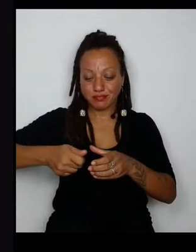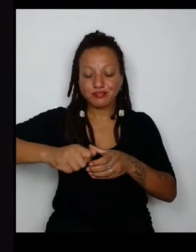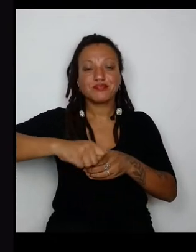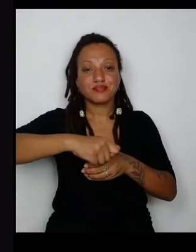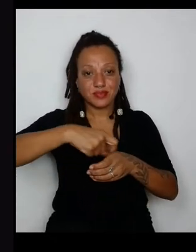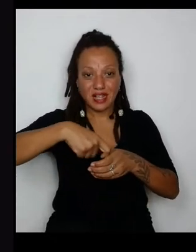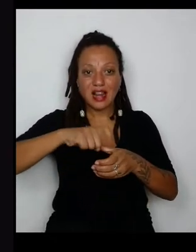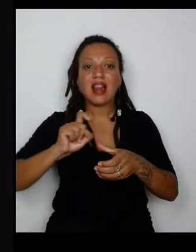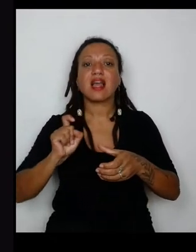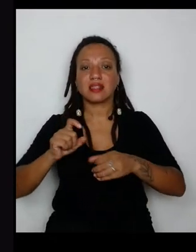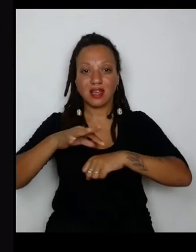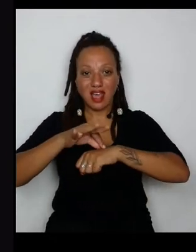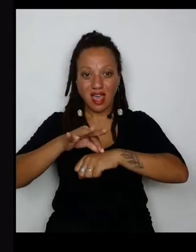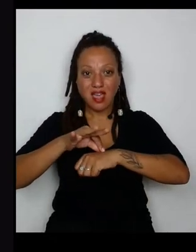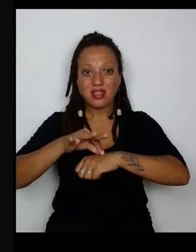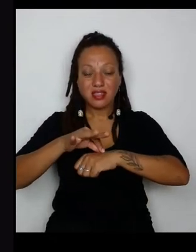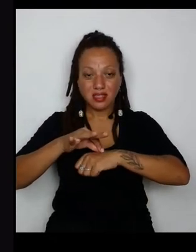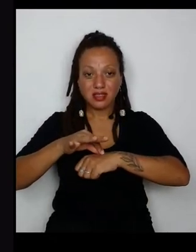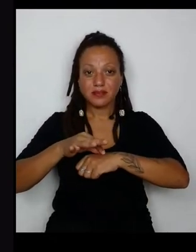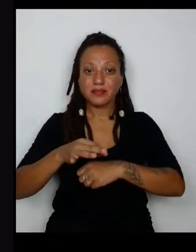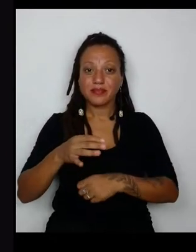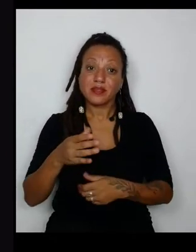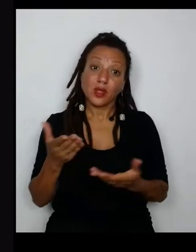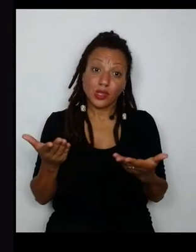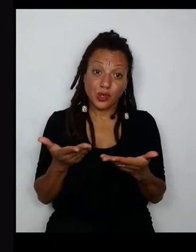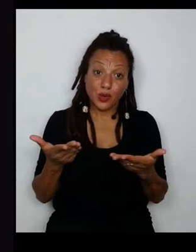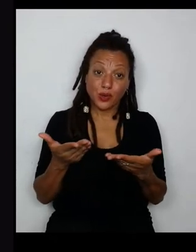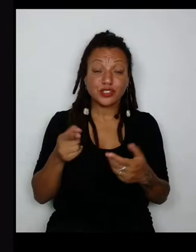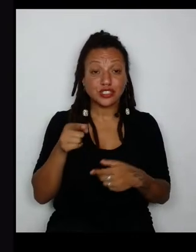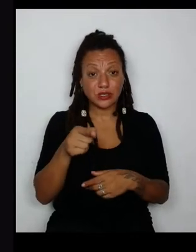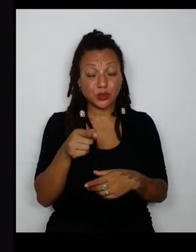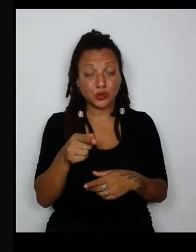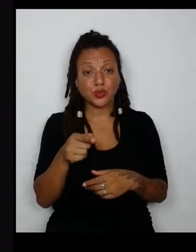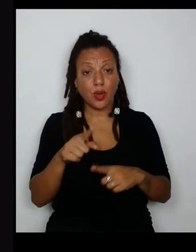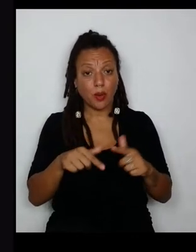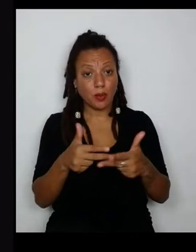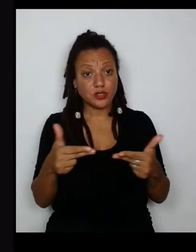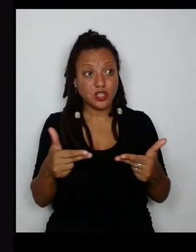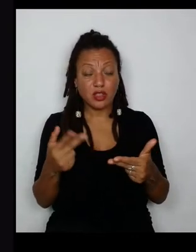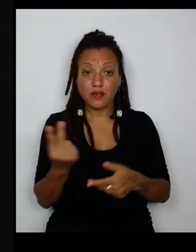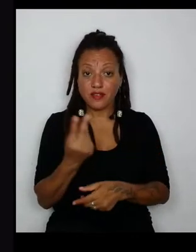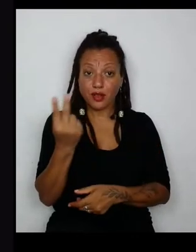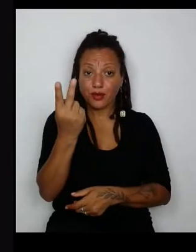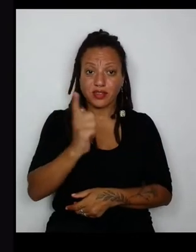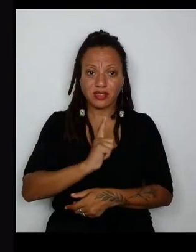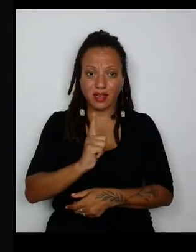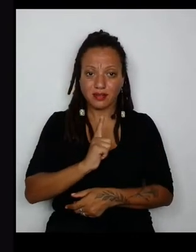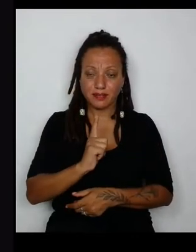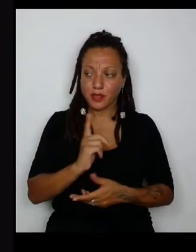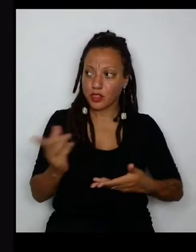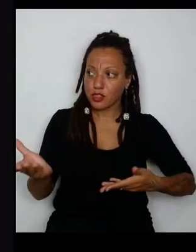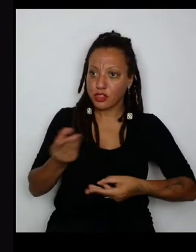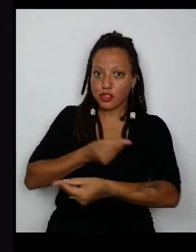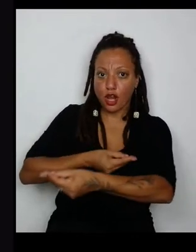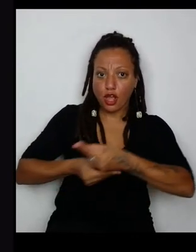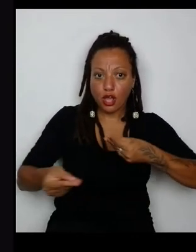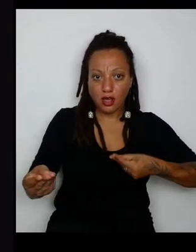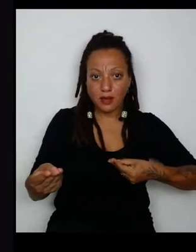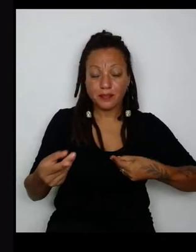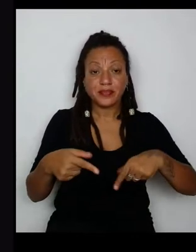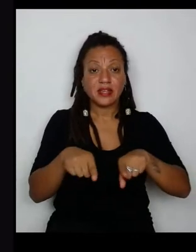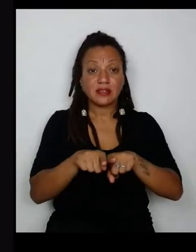item exchange also being a subtext here for uh the transactional nature of many of